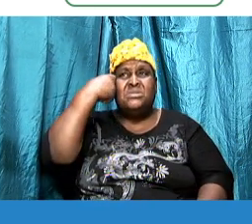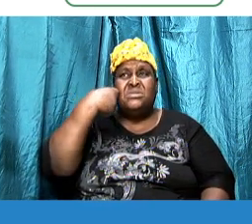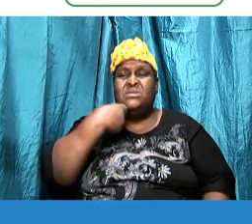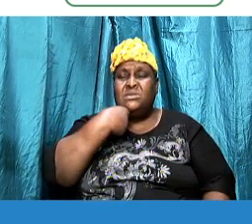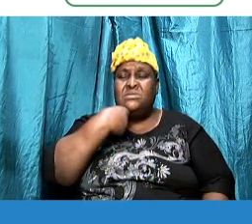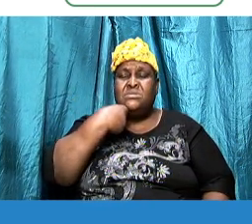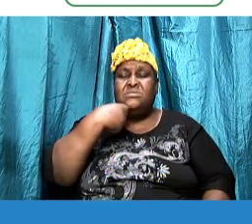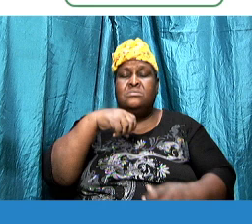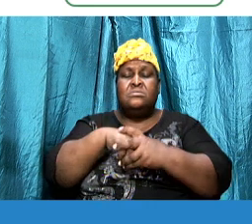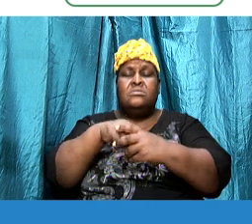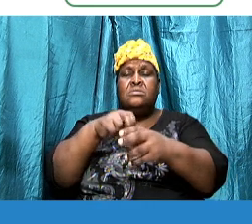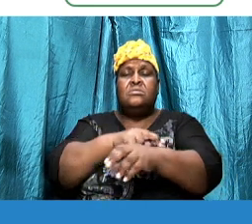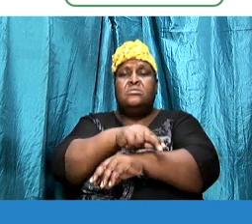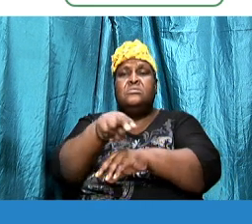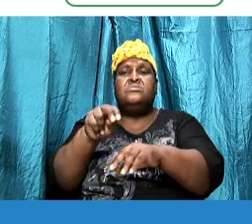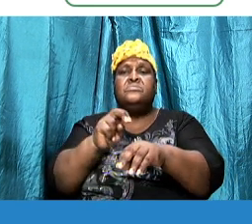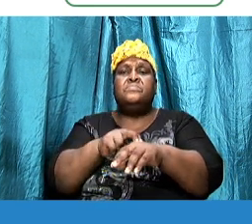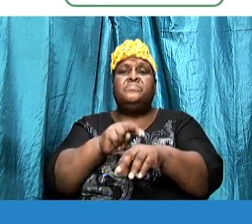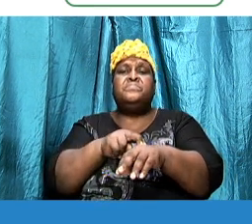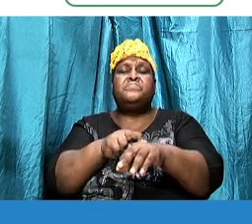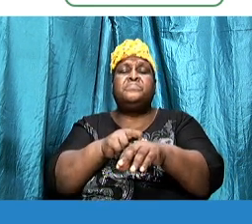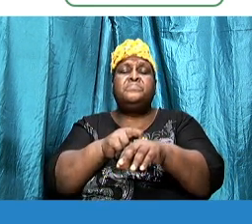nature. And